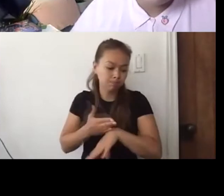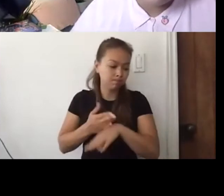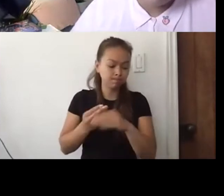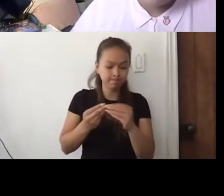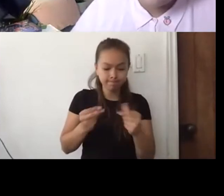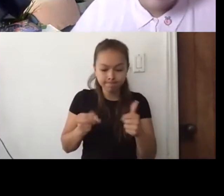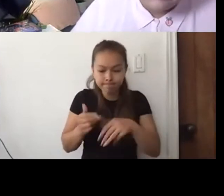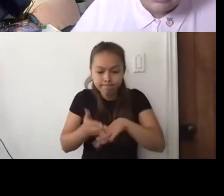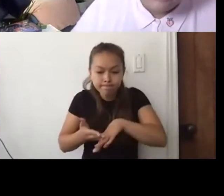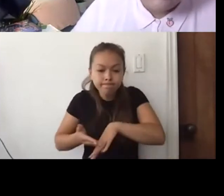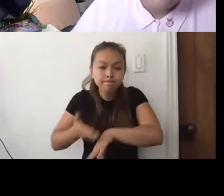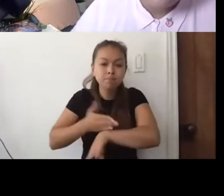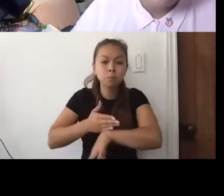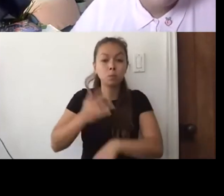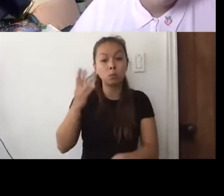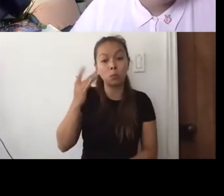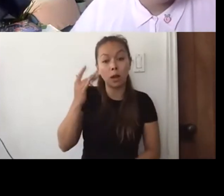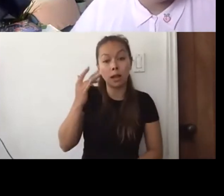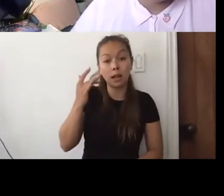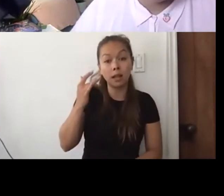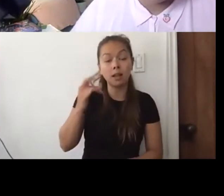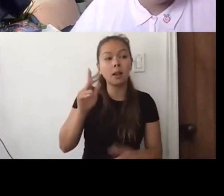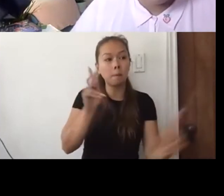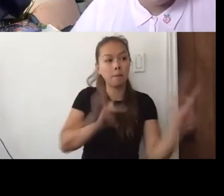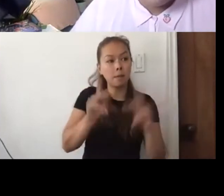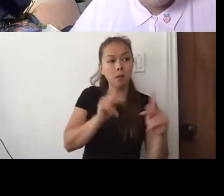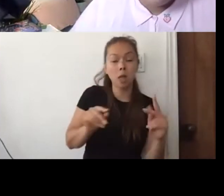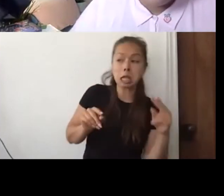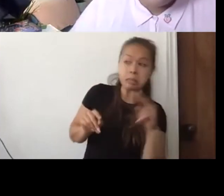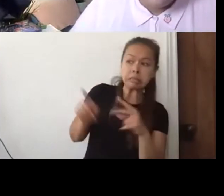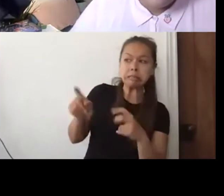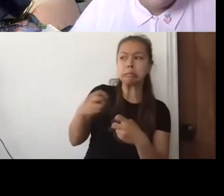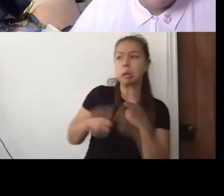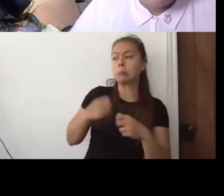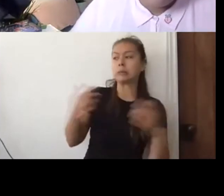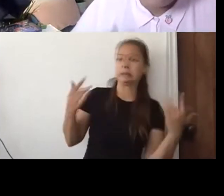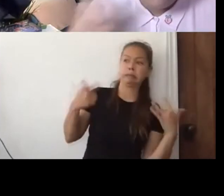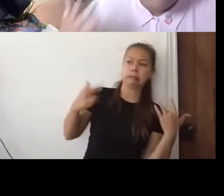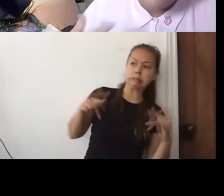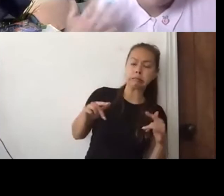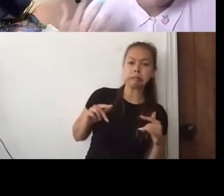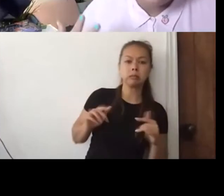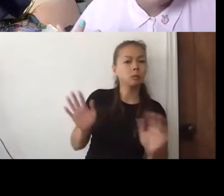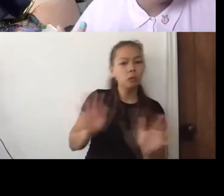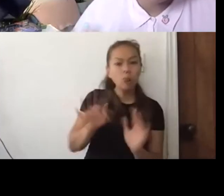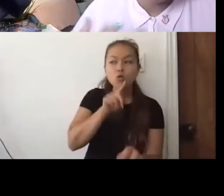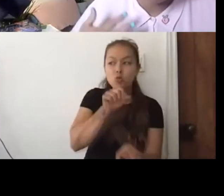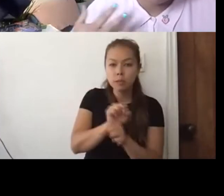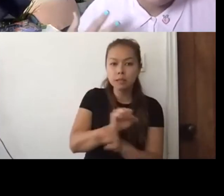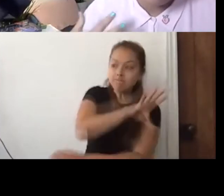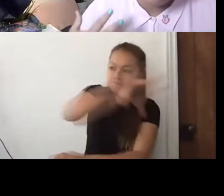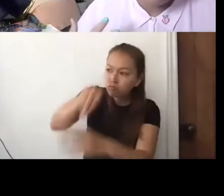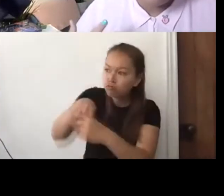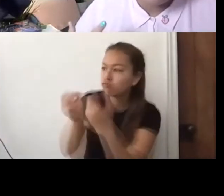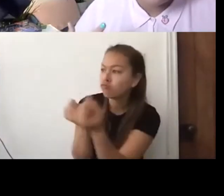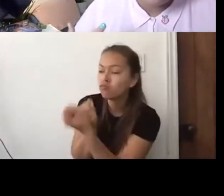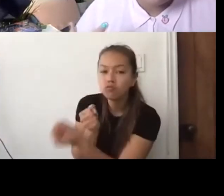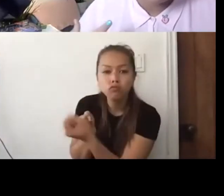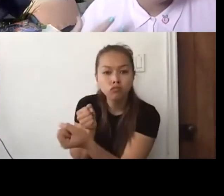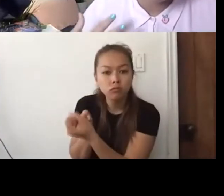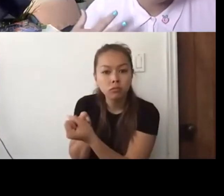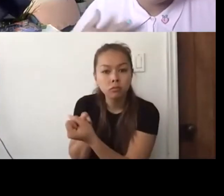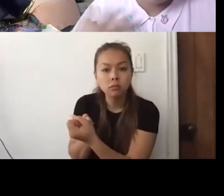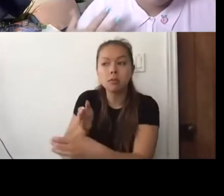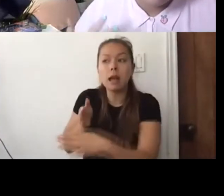different sexual assaults that I've endured, or, you know, thinking about movements right now, especially led by folks